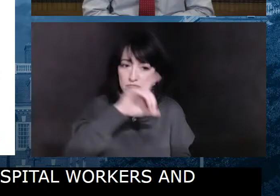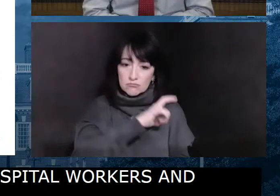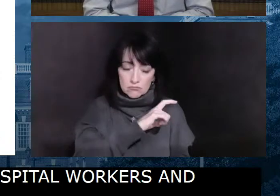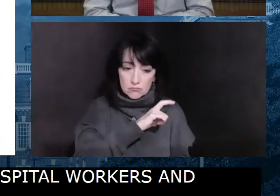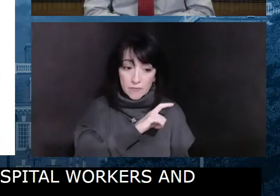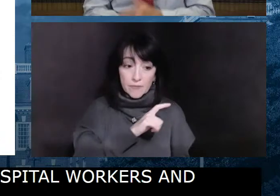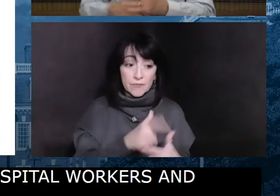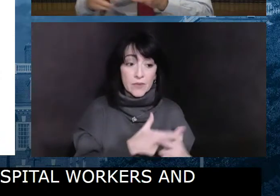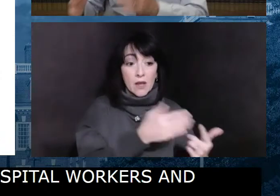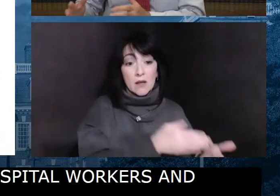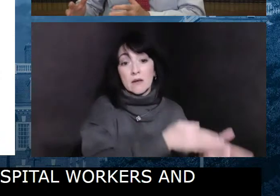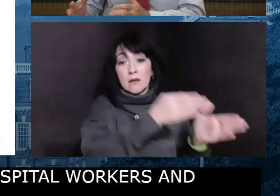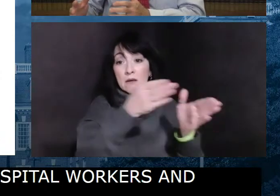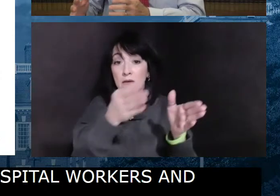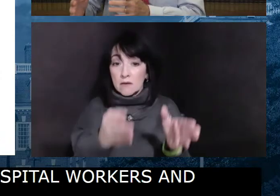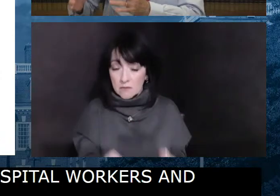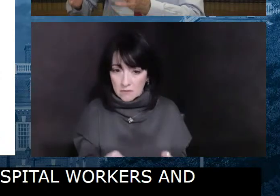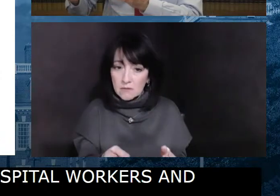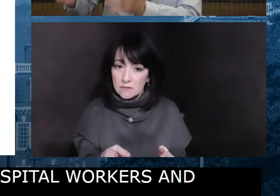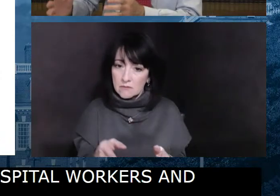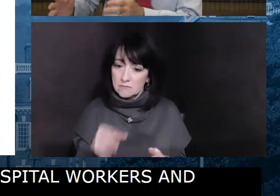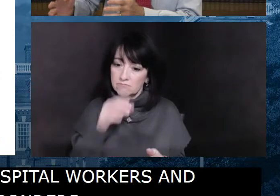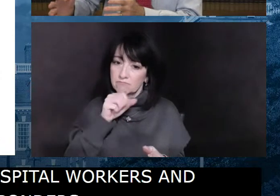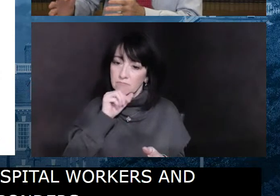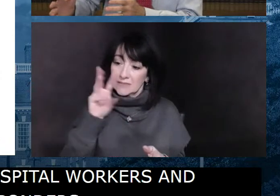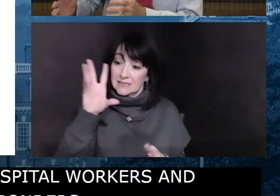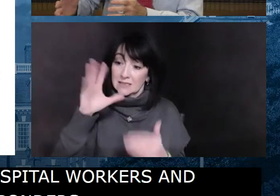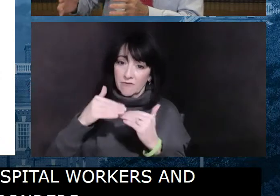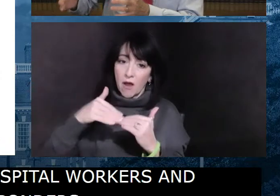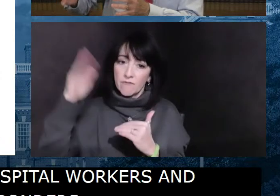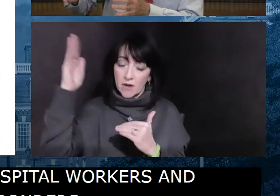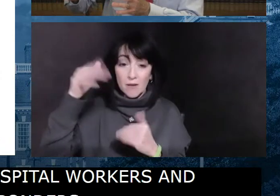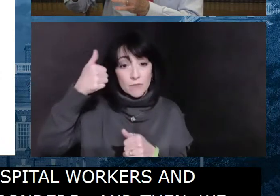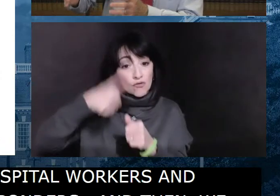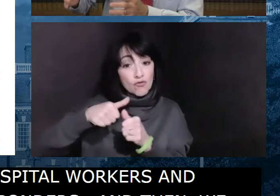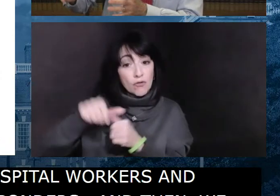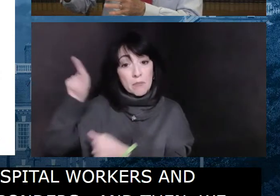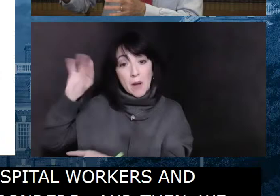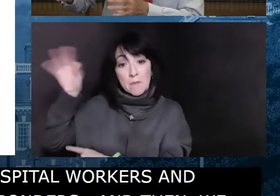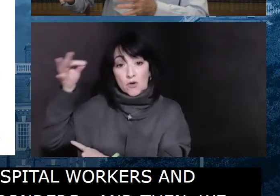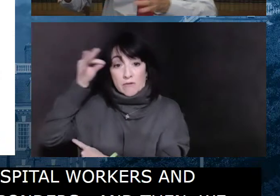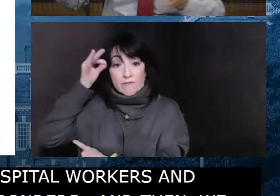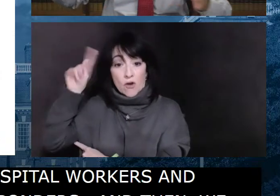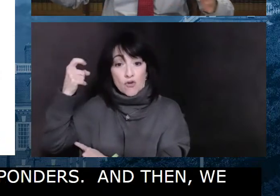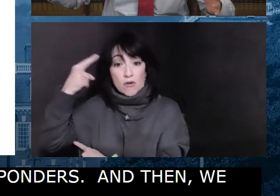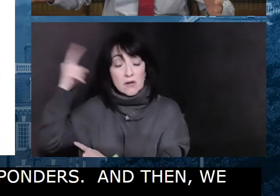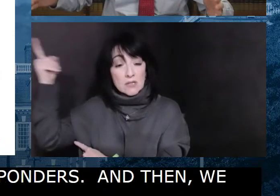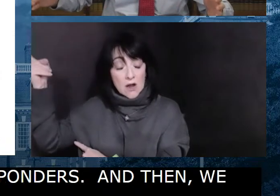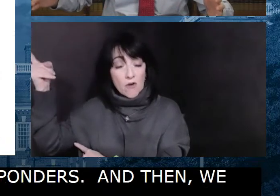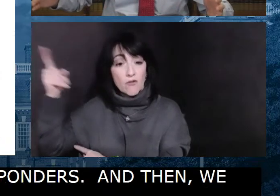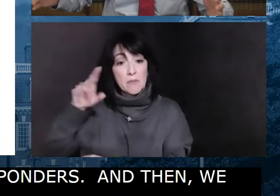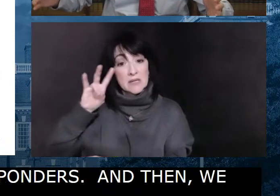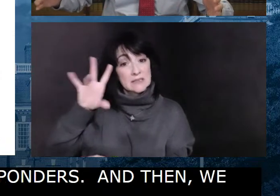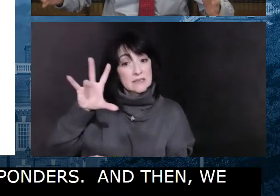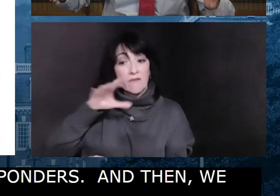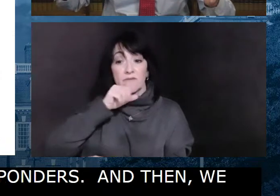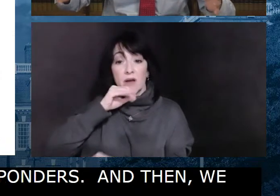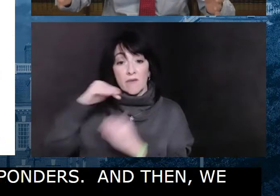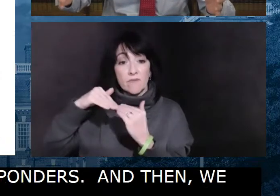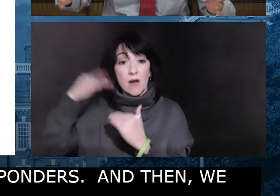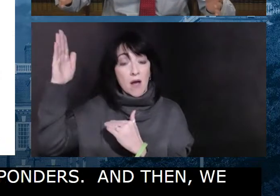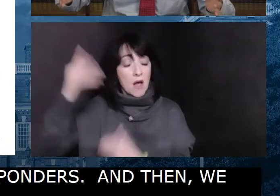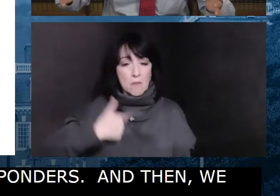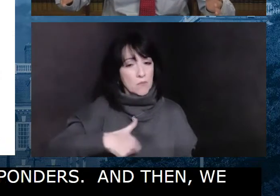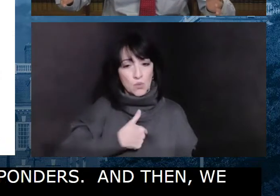and older. You may remember that the federal government recommended 75 and older. We expanded that as an